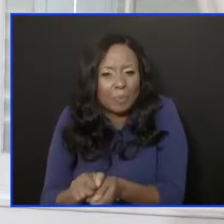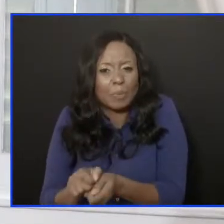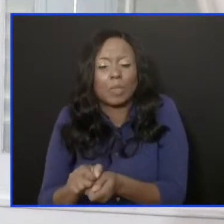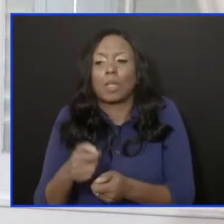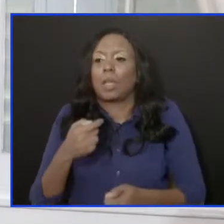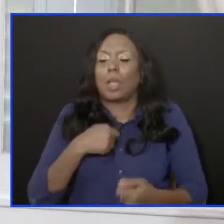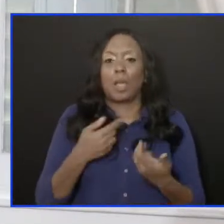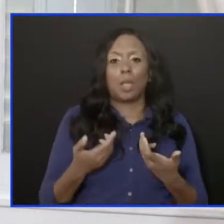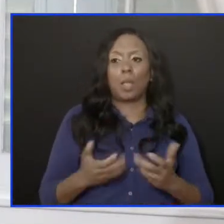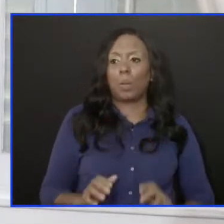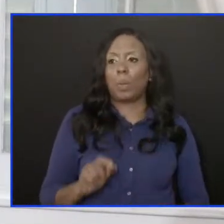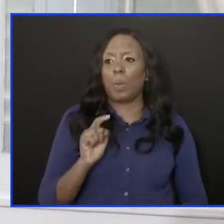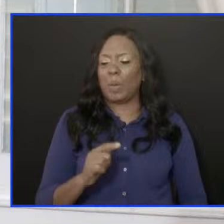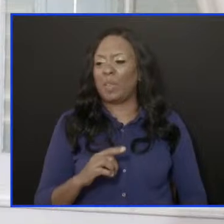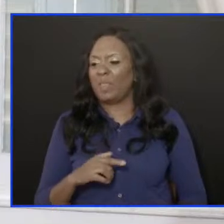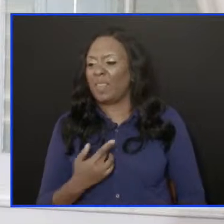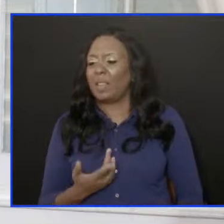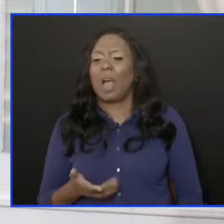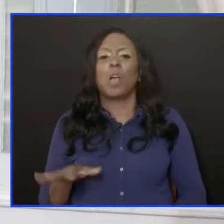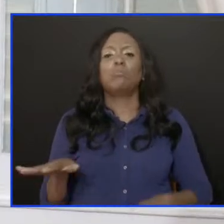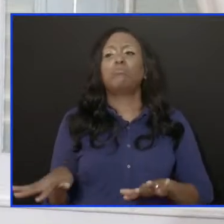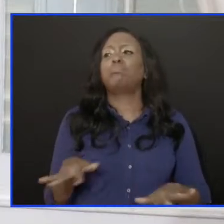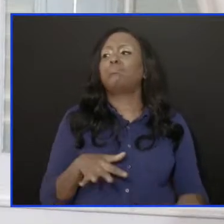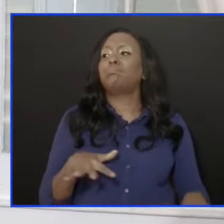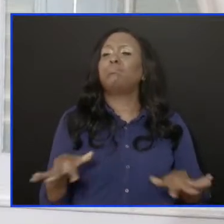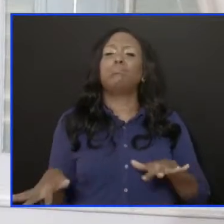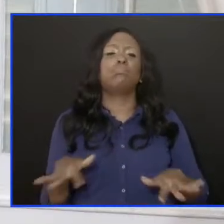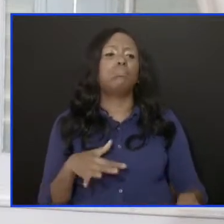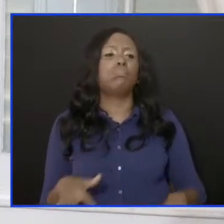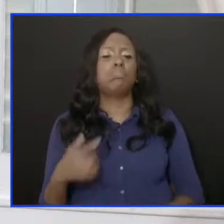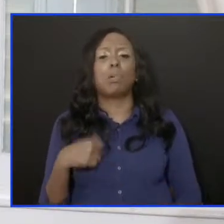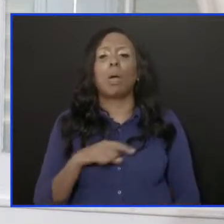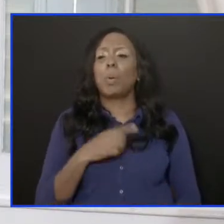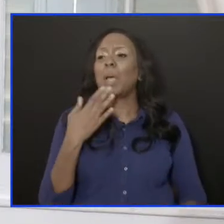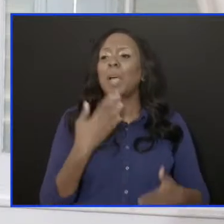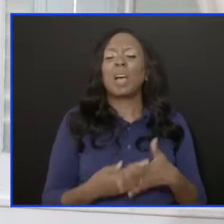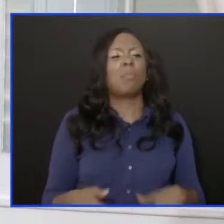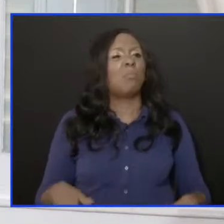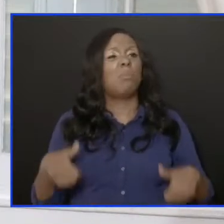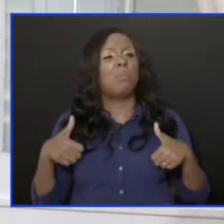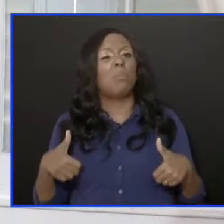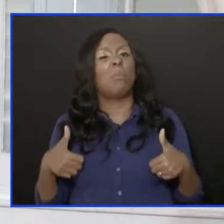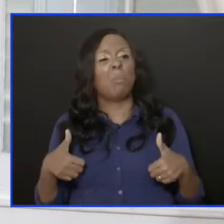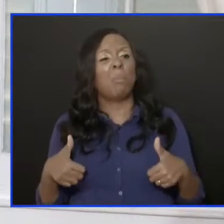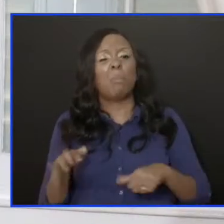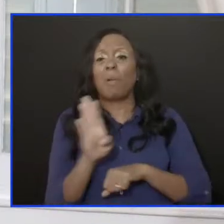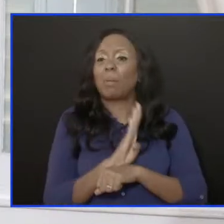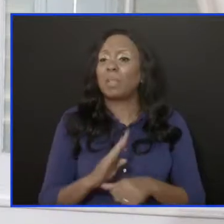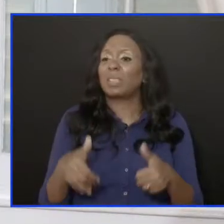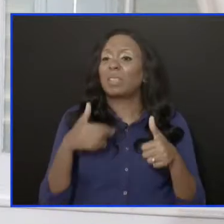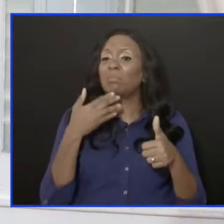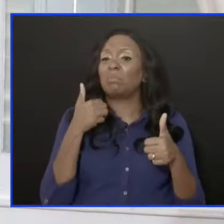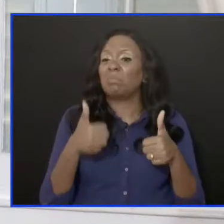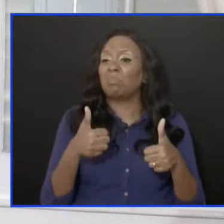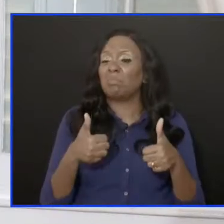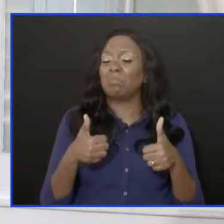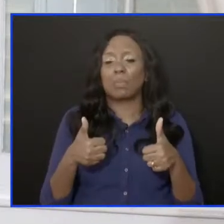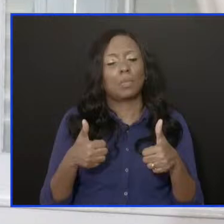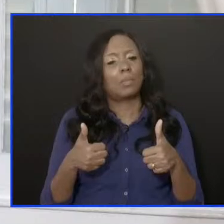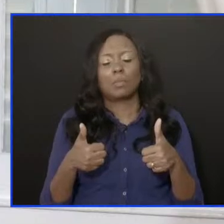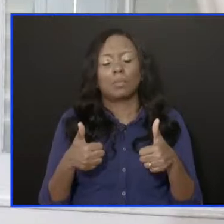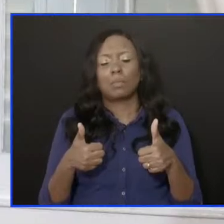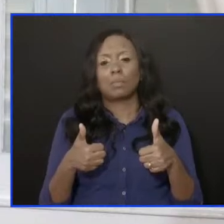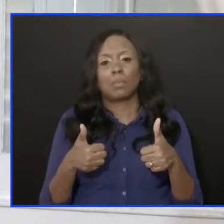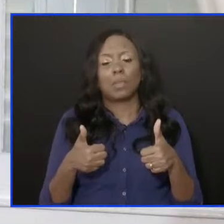want for Barbadians to become complacent, because we are nowhere out of the woods, because the figures are still